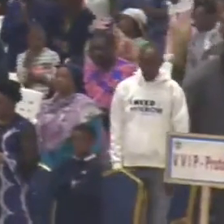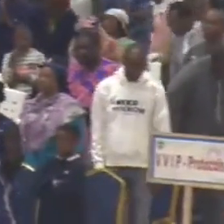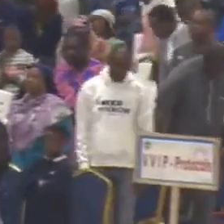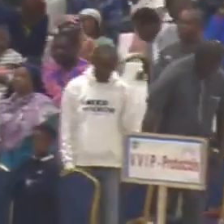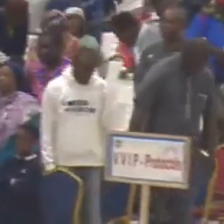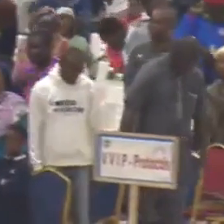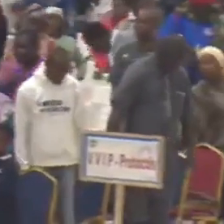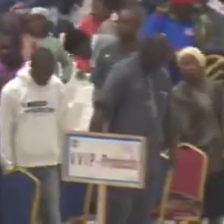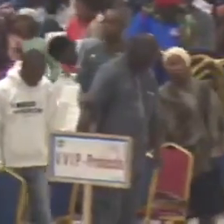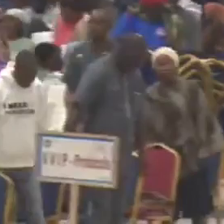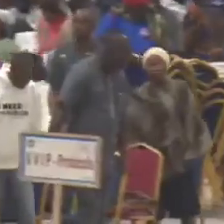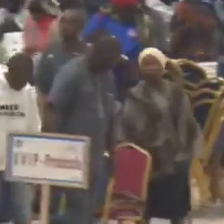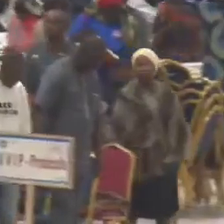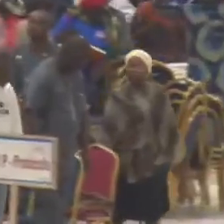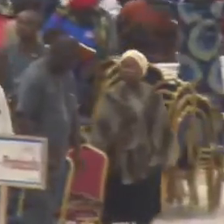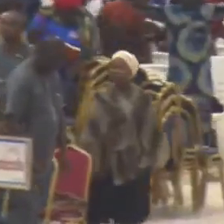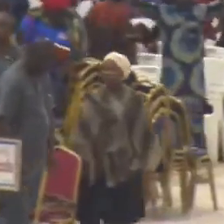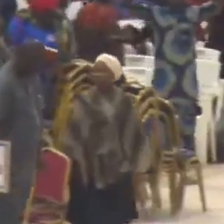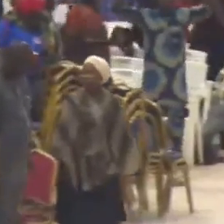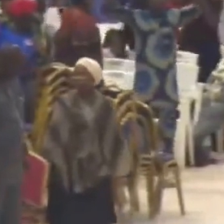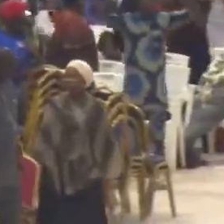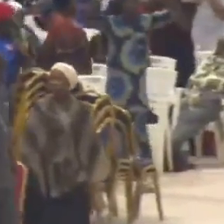clap, you want to shout.